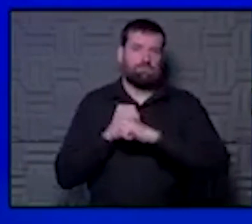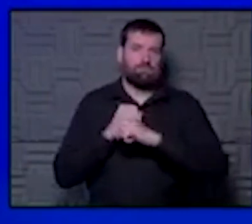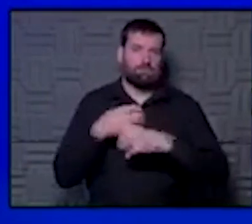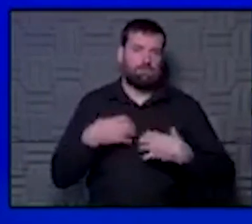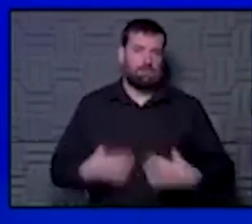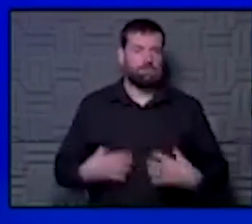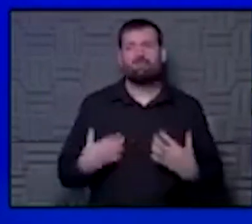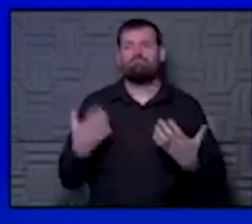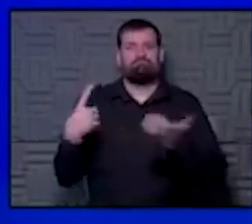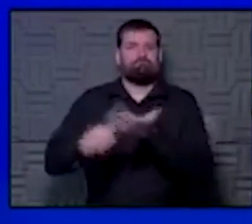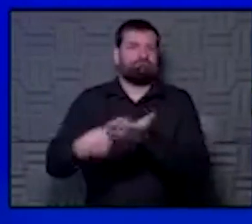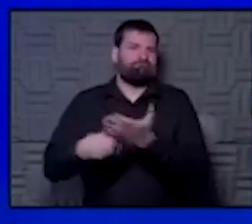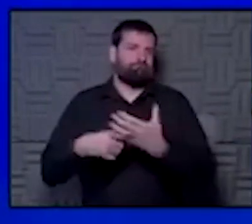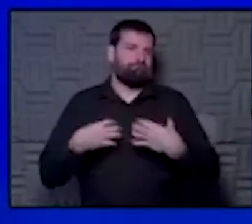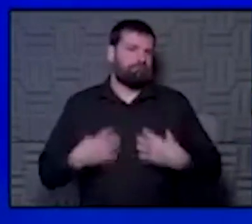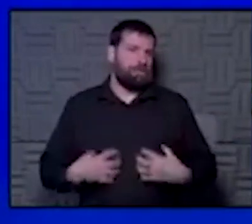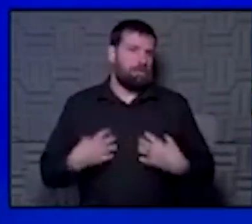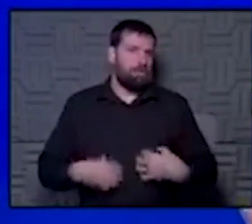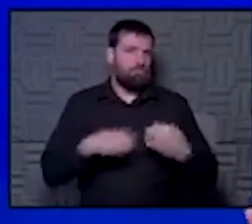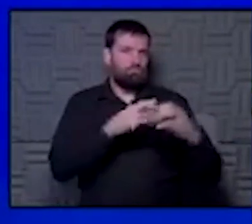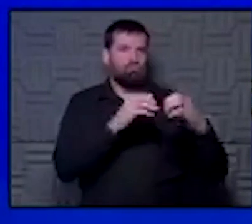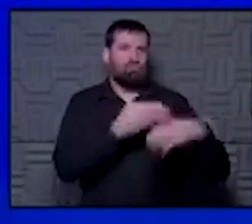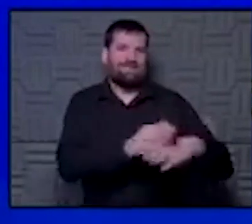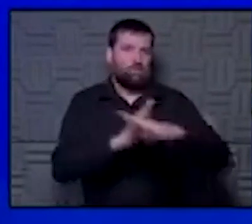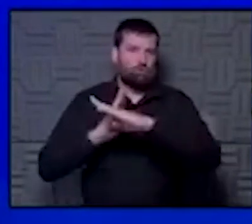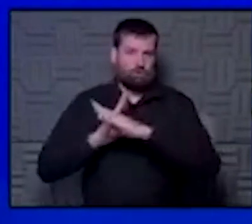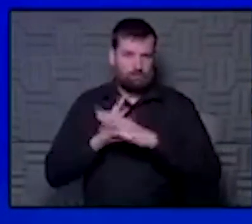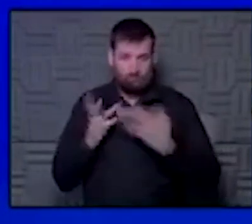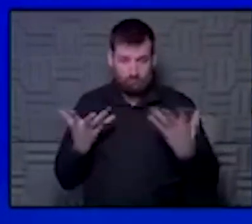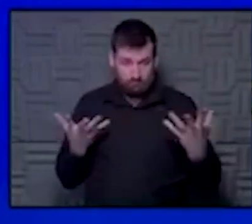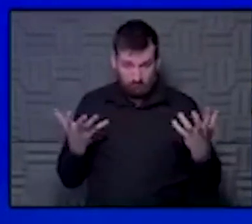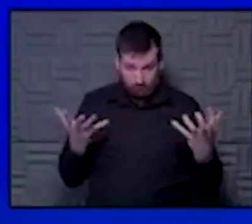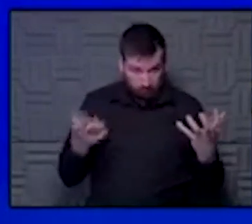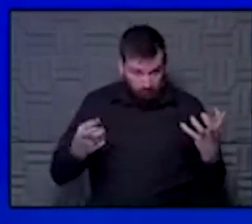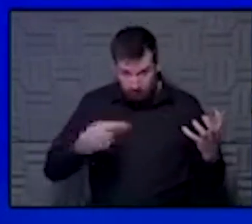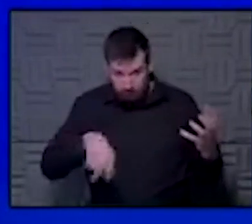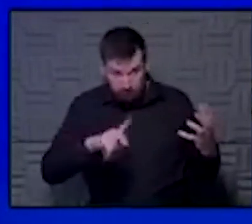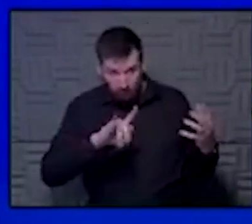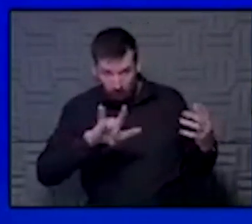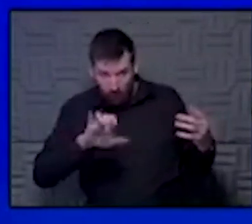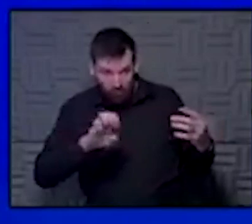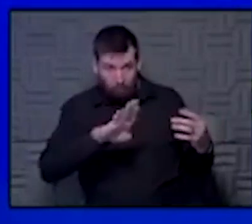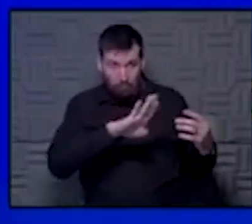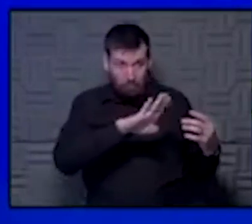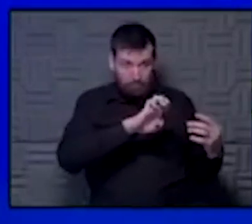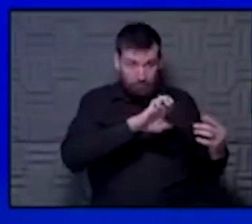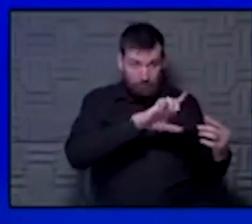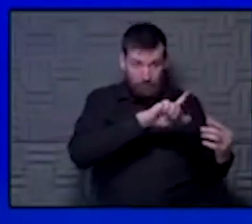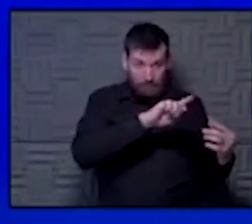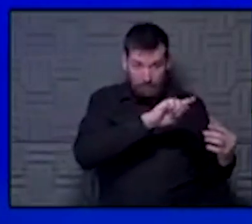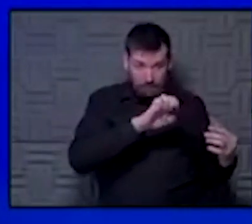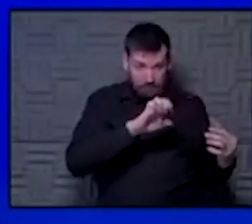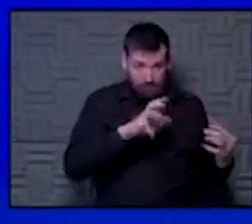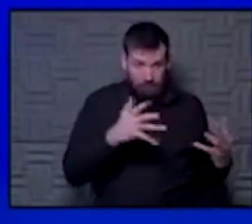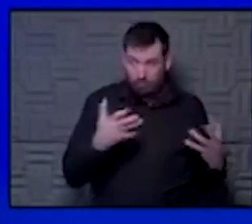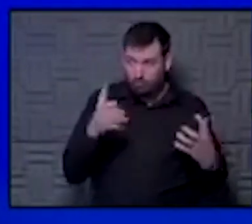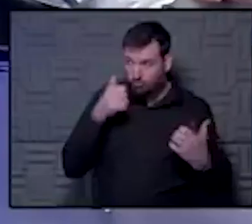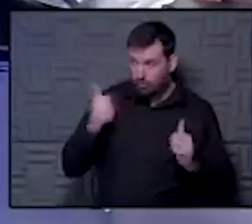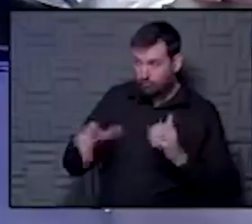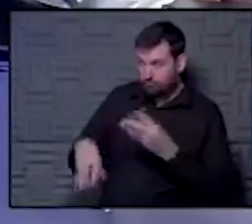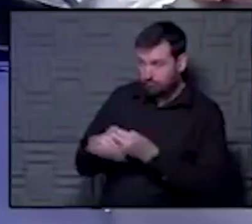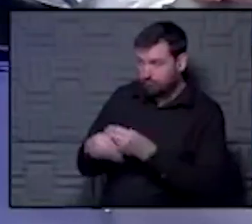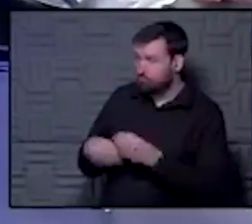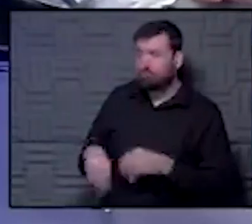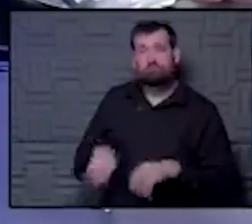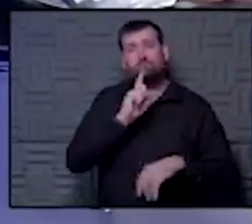about a lung protection strategy for COVID. Guys, what do you guys want to try? One of you, Kyle, Belete, do you want to take that on to start? And I'll try and hit cleanup.